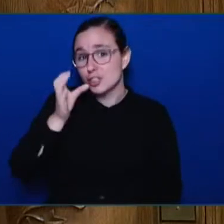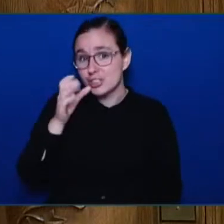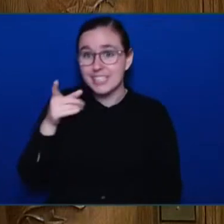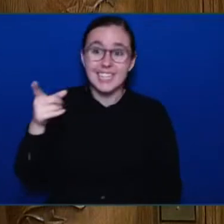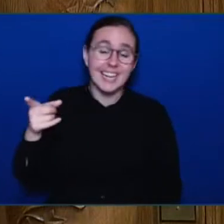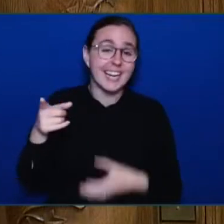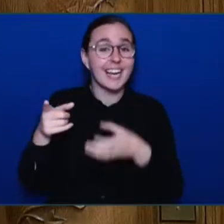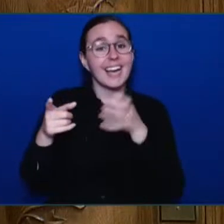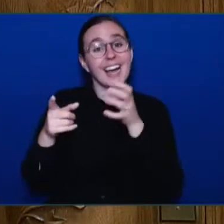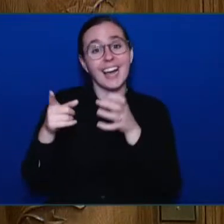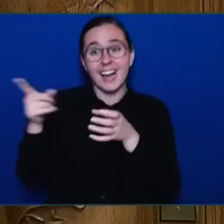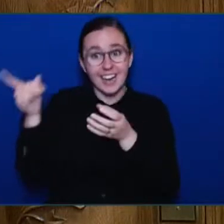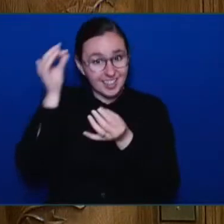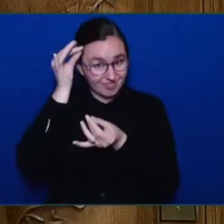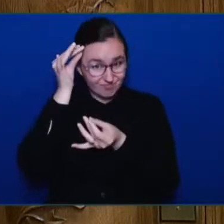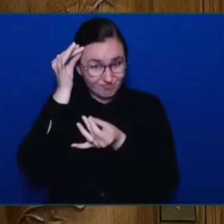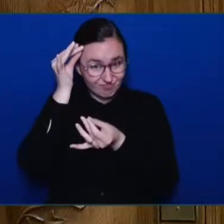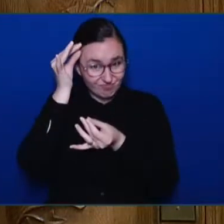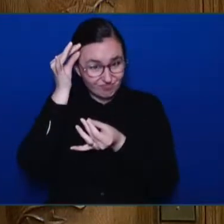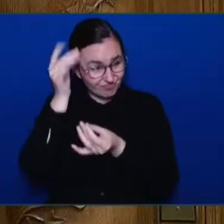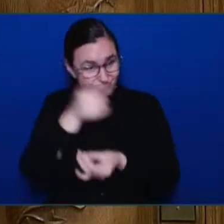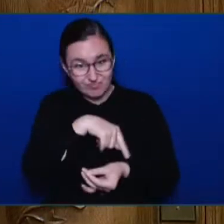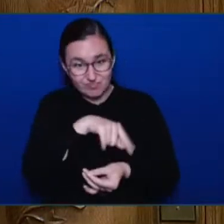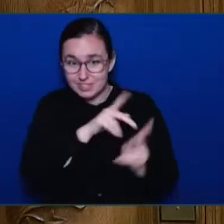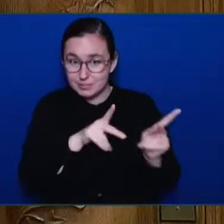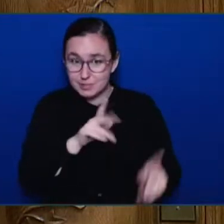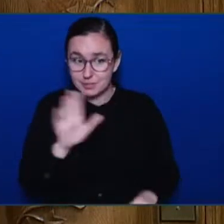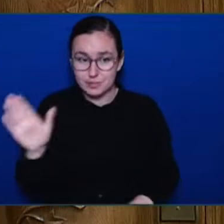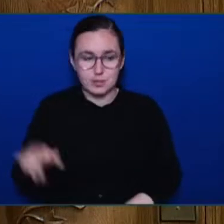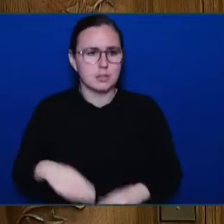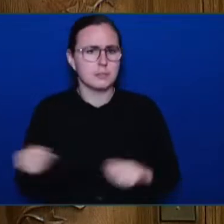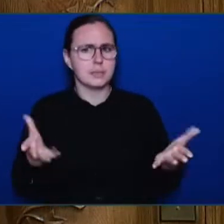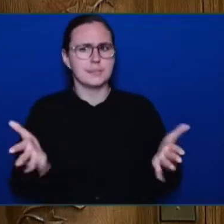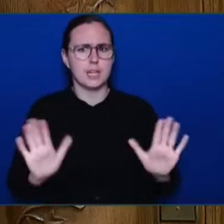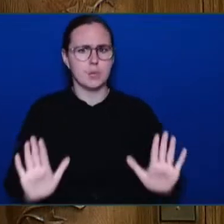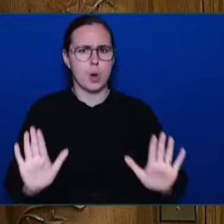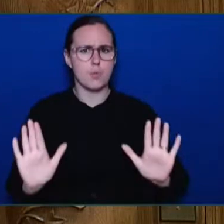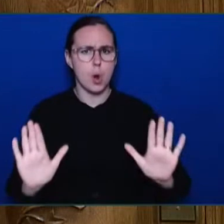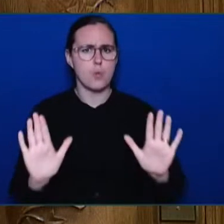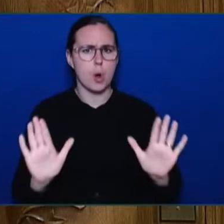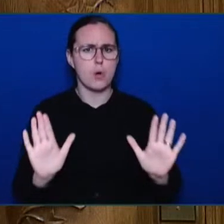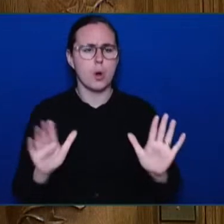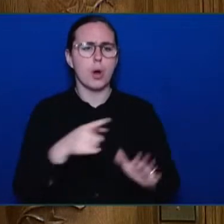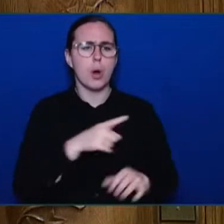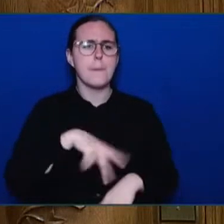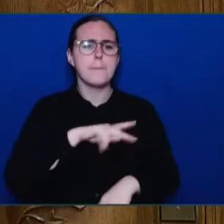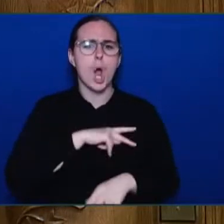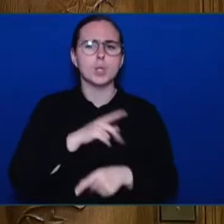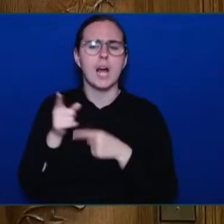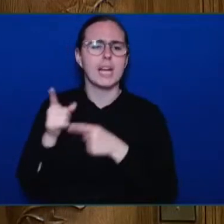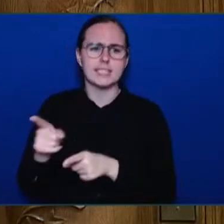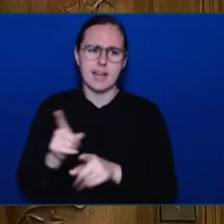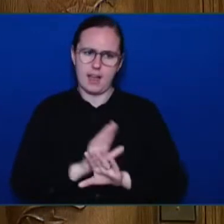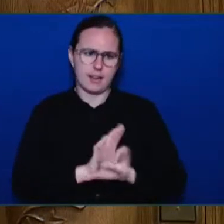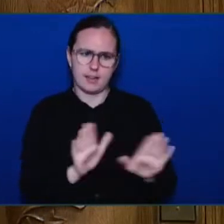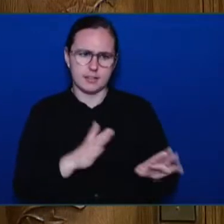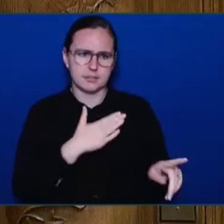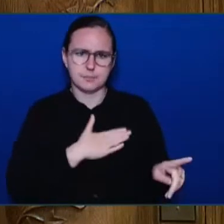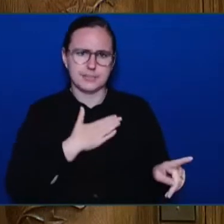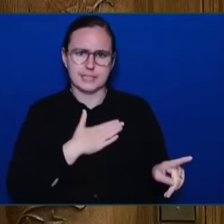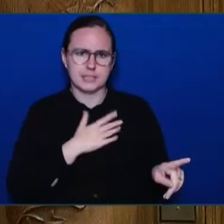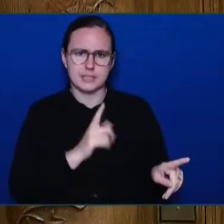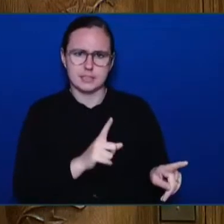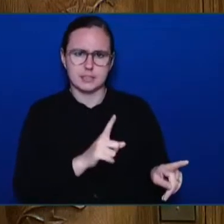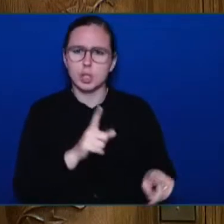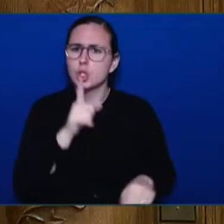No personal comments. Let's stick with the. Yeah, please. Shh, members, please. My